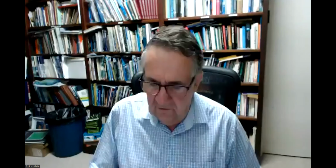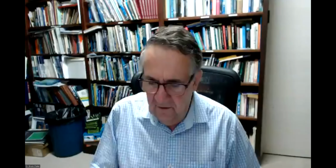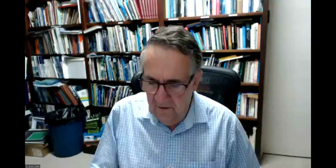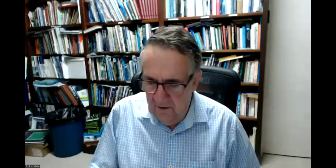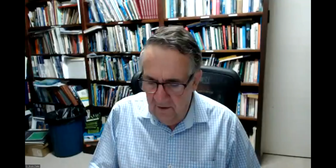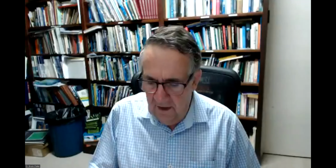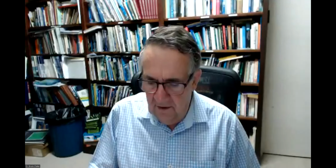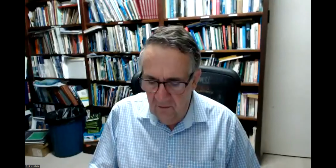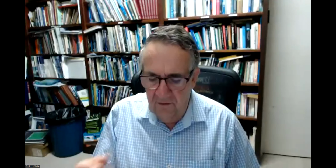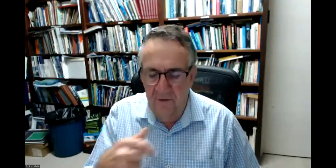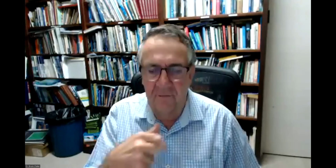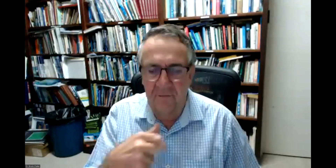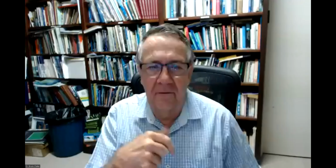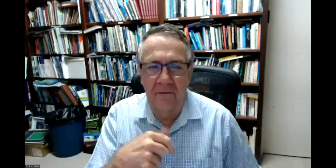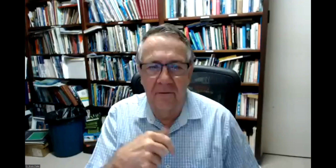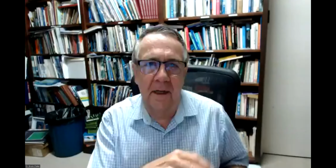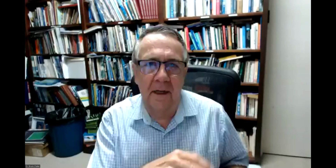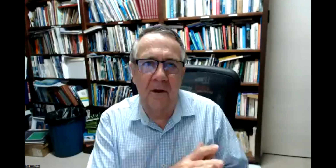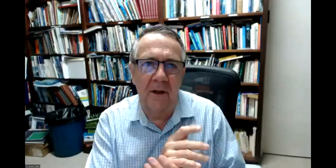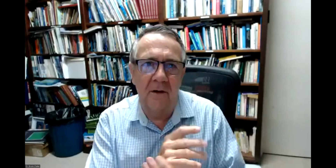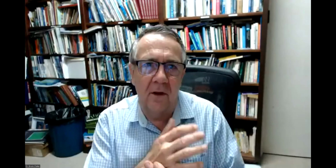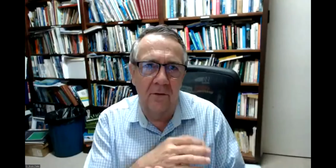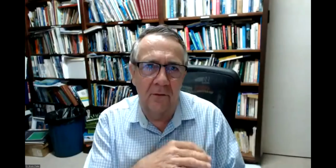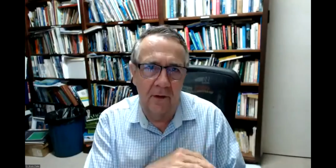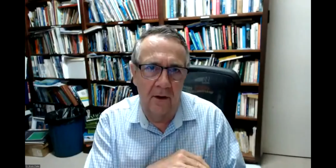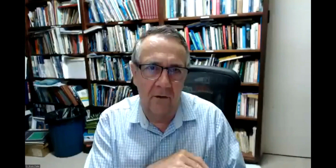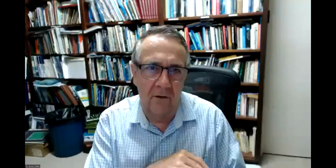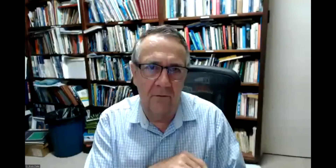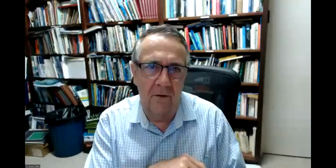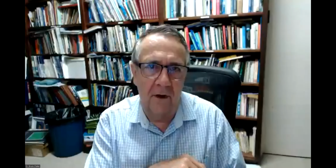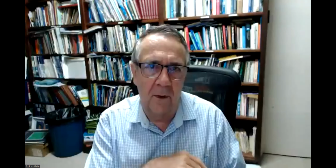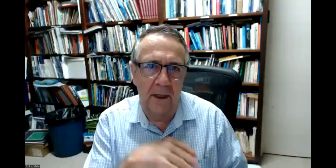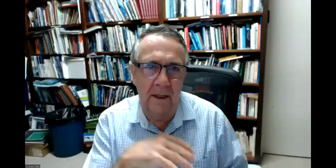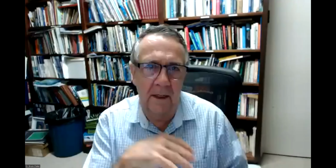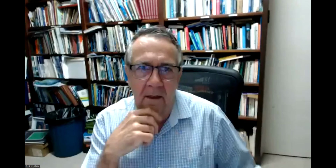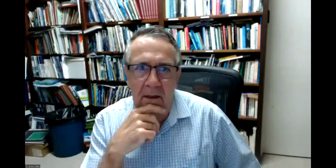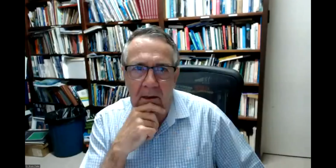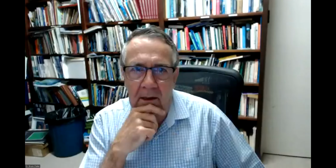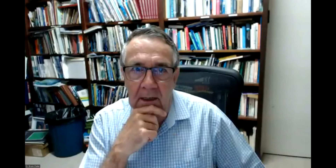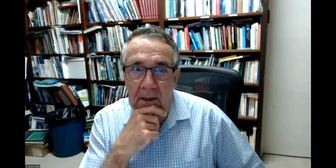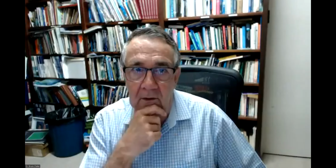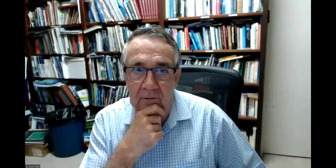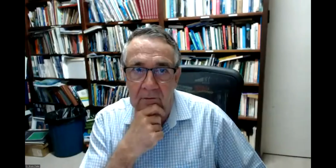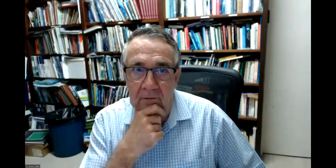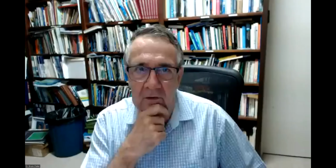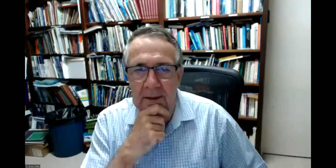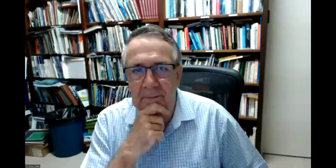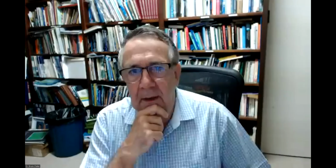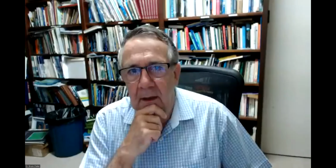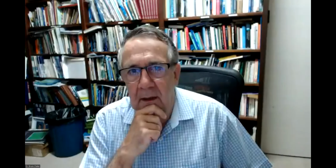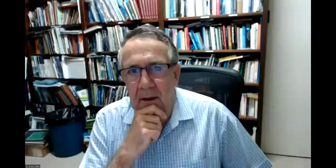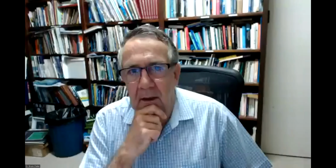workforce, and also the funding. So let me just go through those very quickly